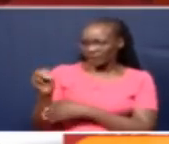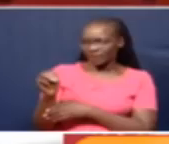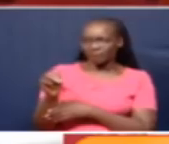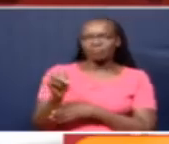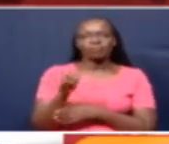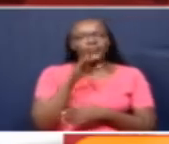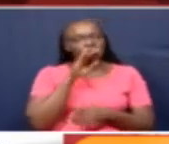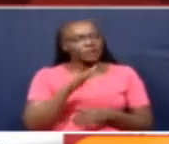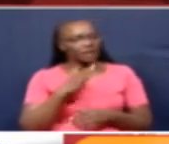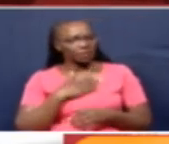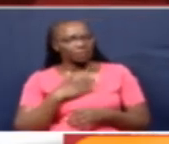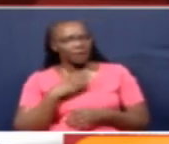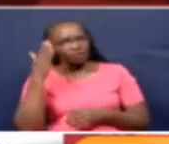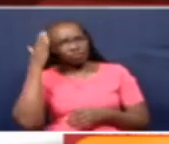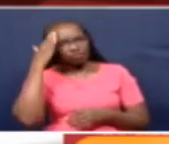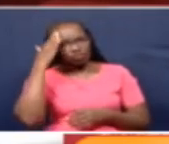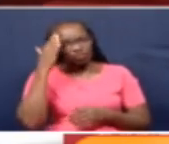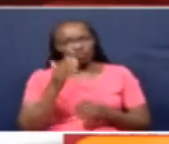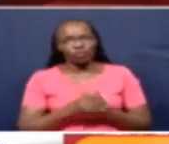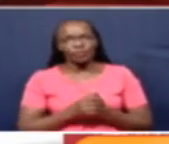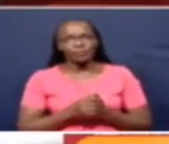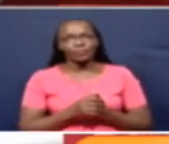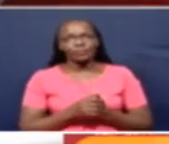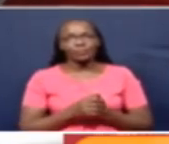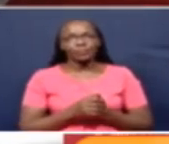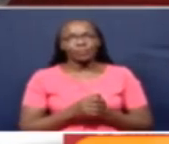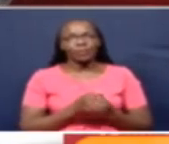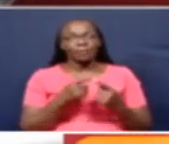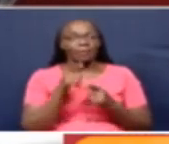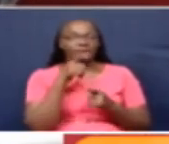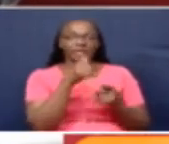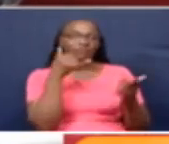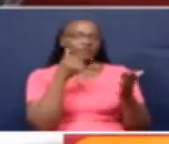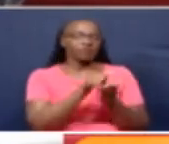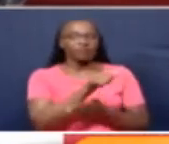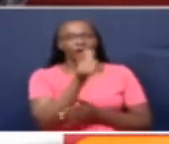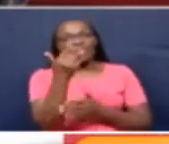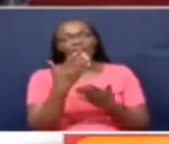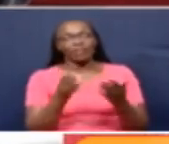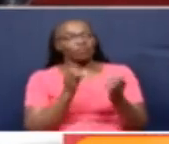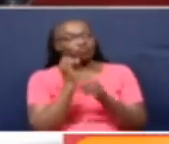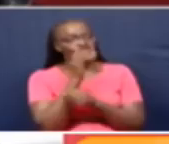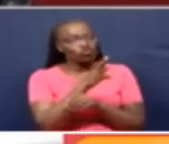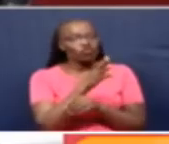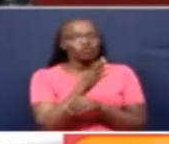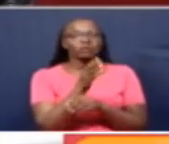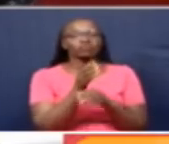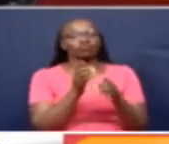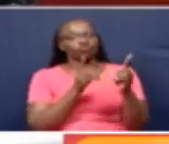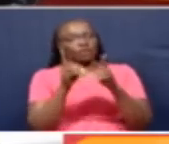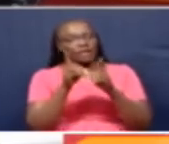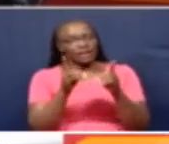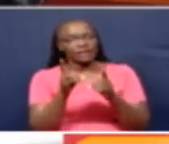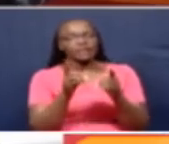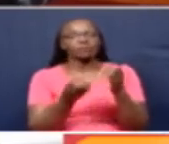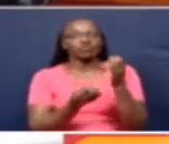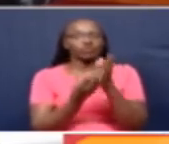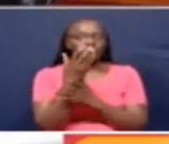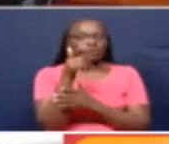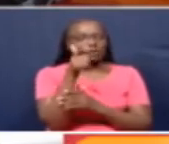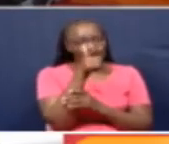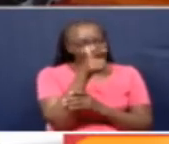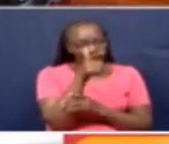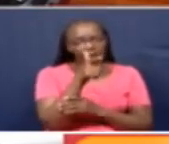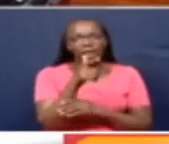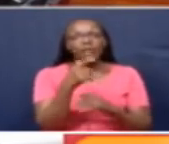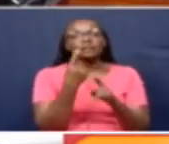Yeah? Abdullah. But he is involved in something else. He's involved in, like, movies, directing and producing, that kind of thing. He's in Los Angeles